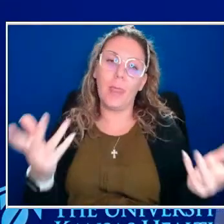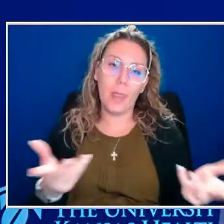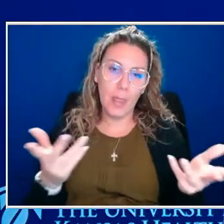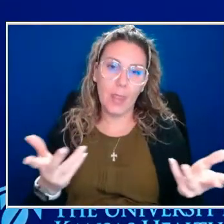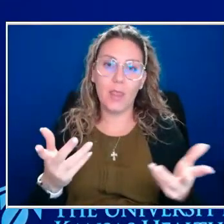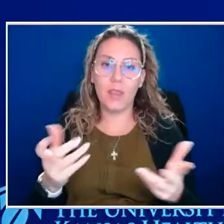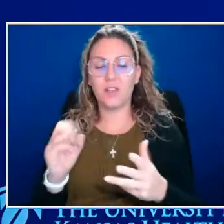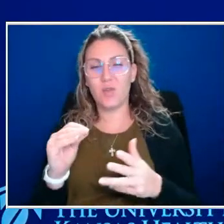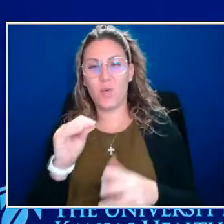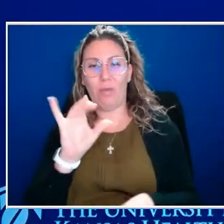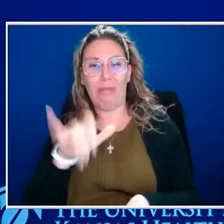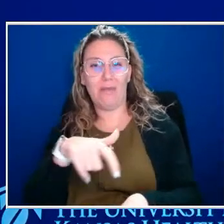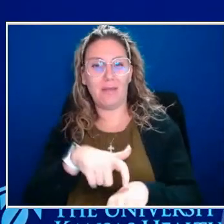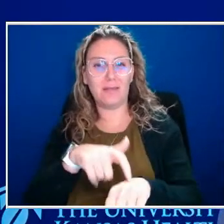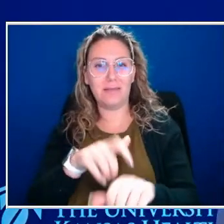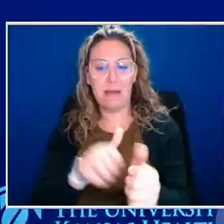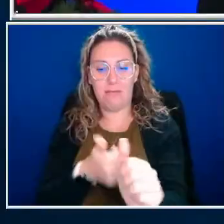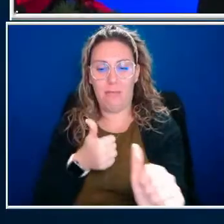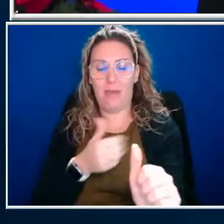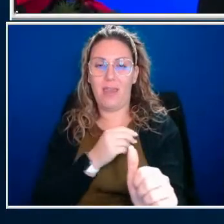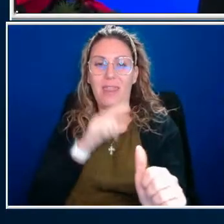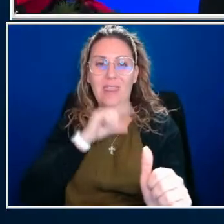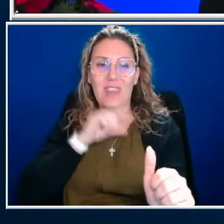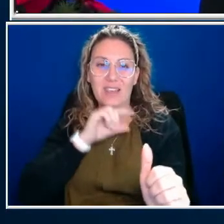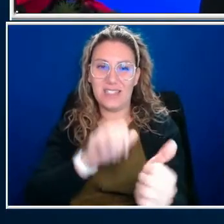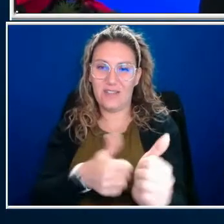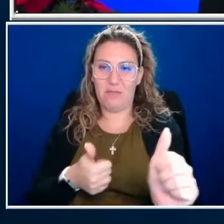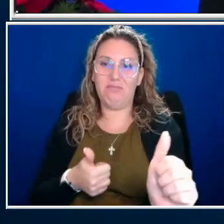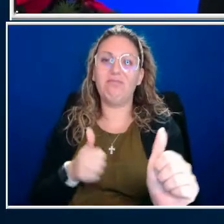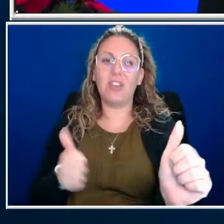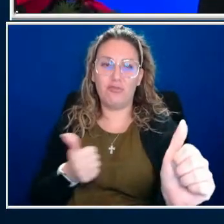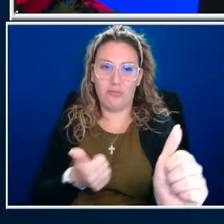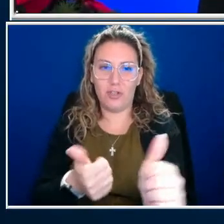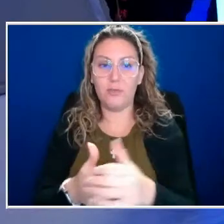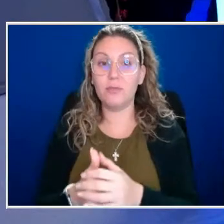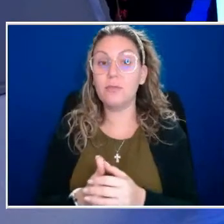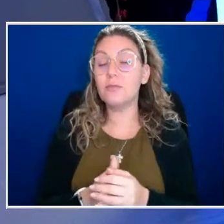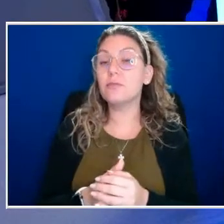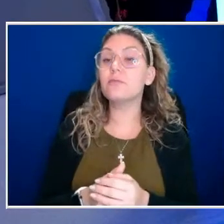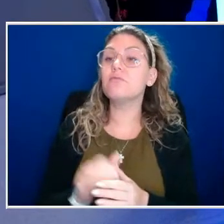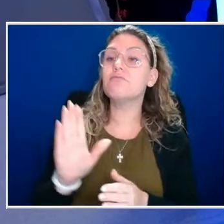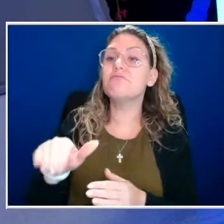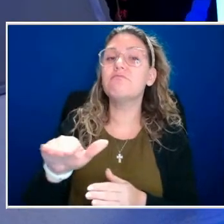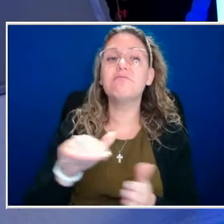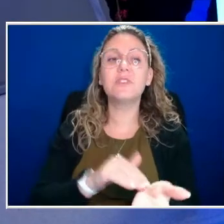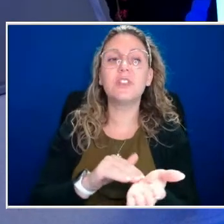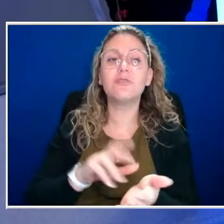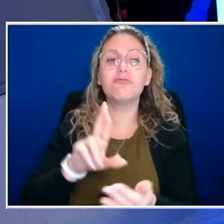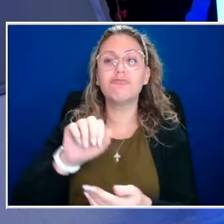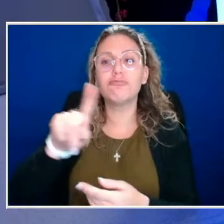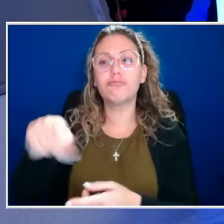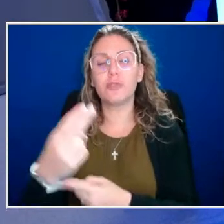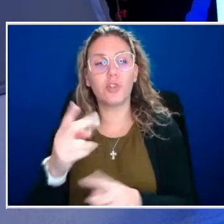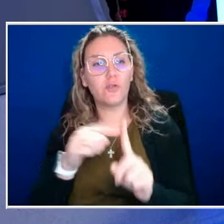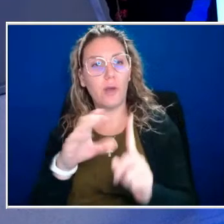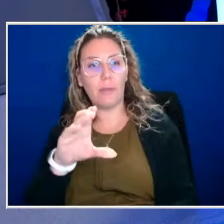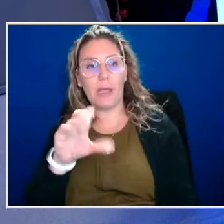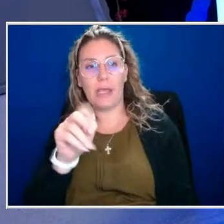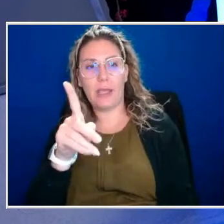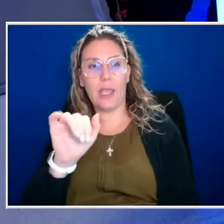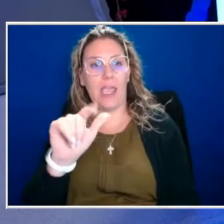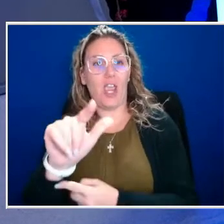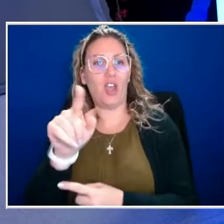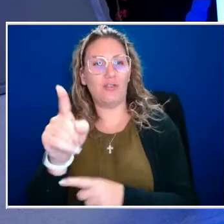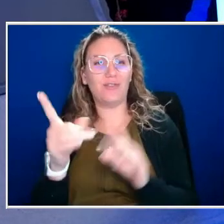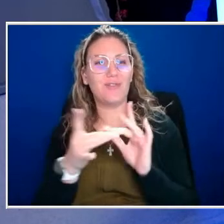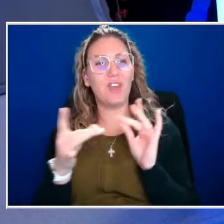the Thanksgiving time lag as well. Makes sense. Yep. Dr. Callender-Rich, a question for you from Carol. She has a comment and kind of a question